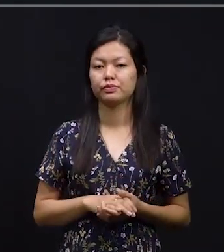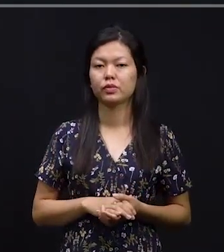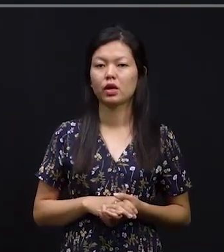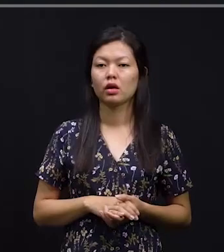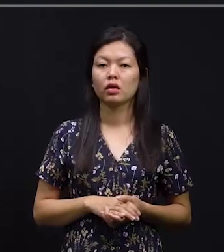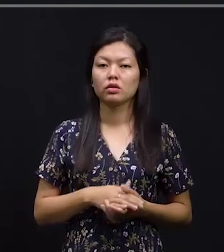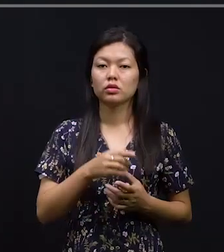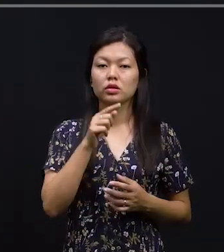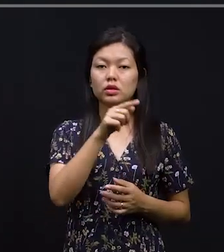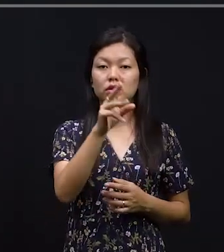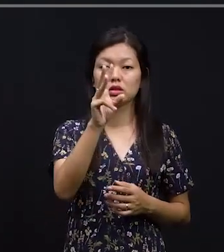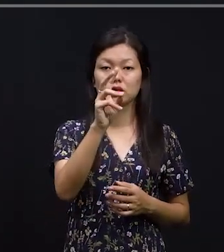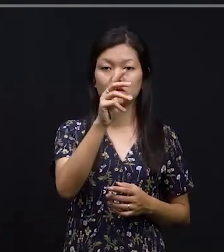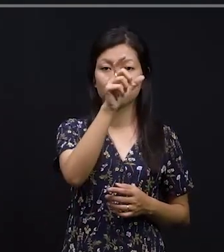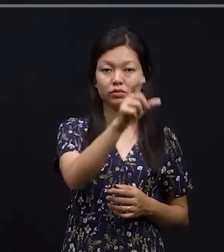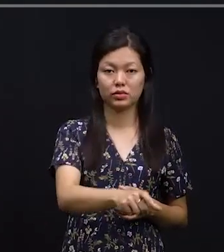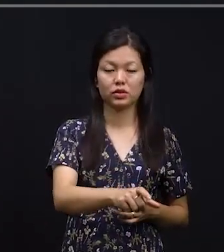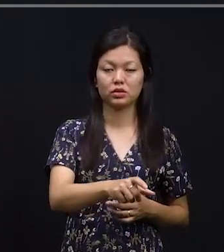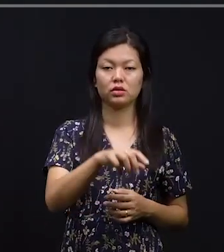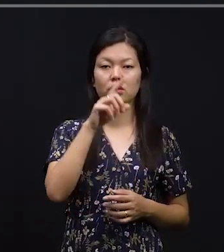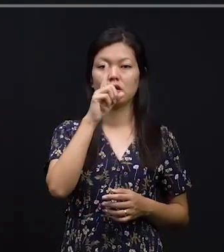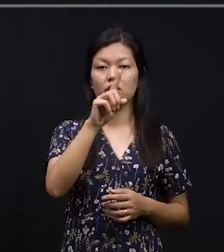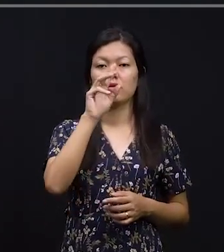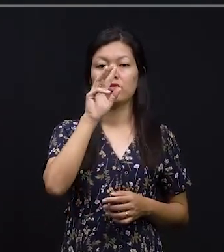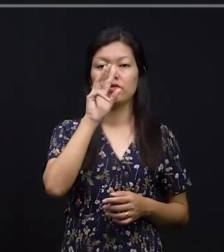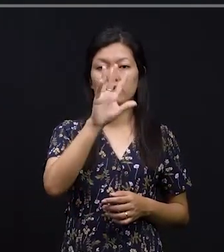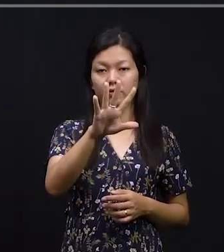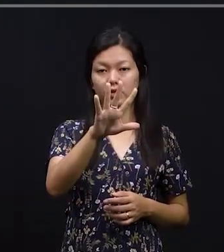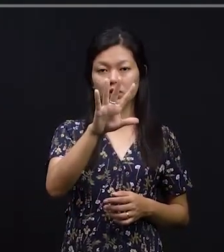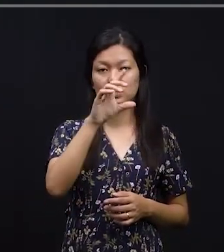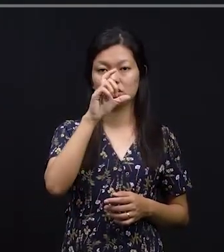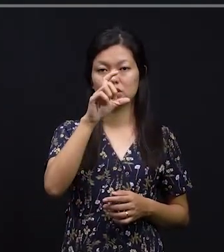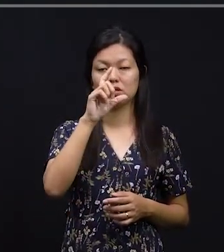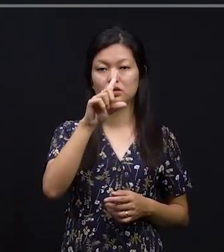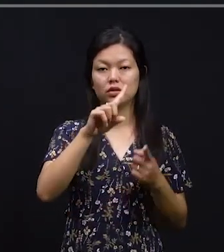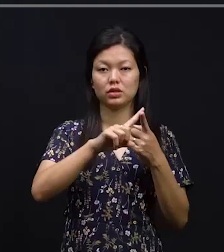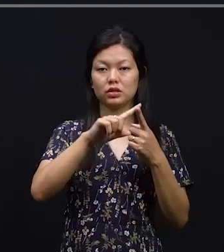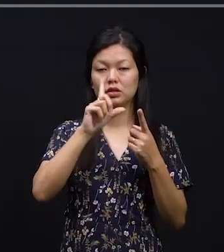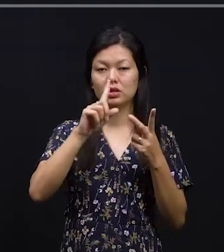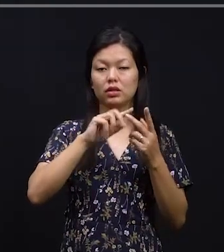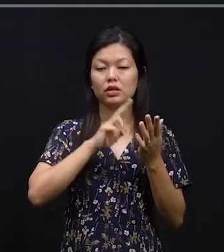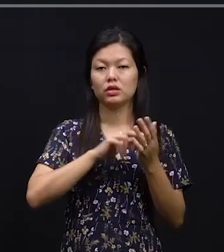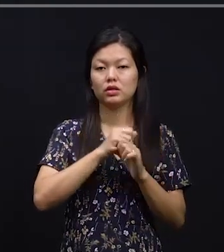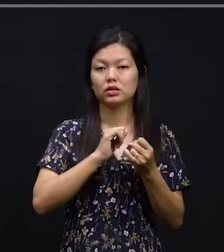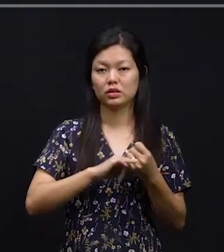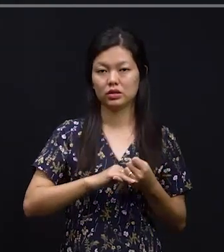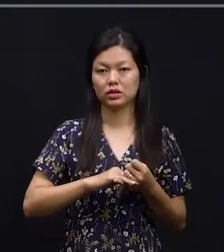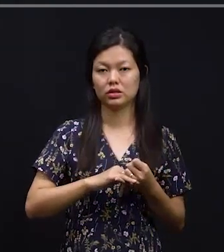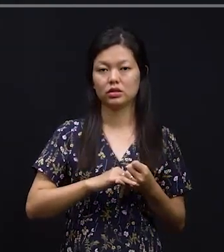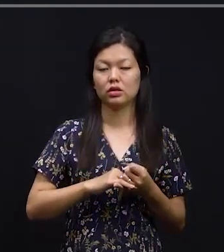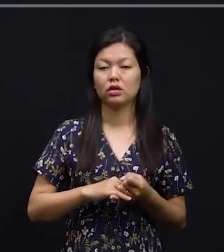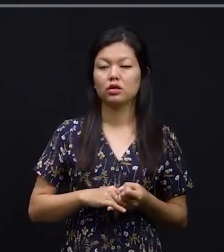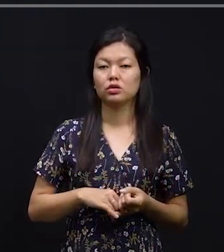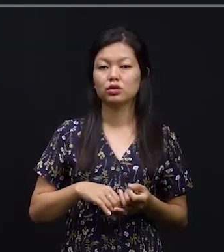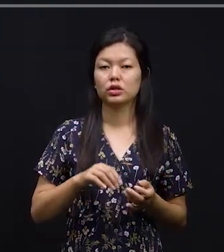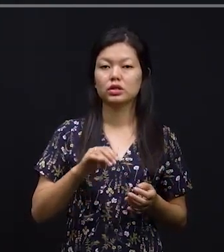15 shillings a week. In those days, the value of money differs. Shilling is also a currency, okay? Like we use the word